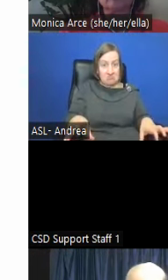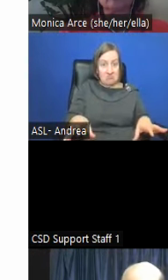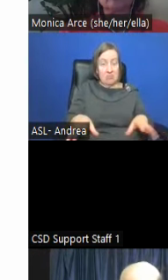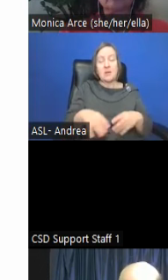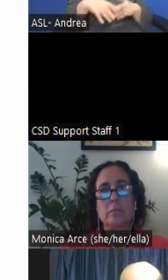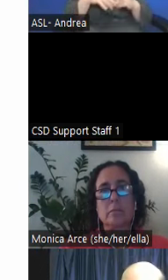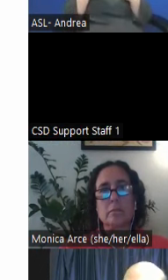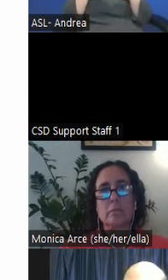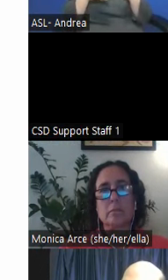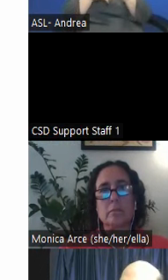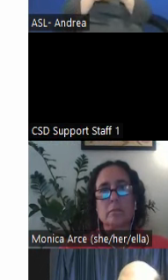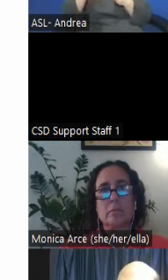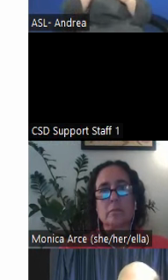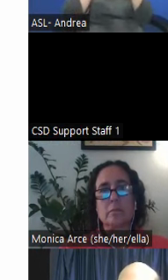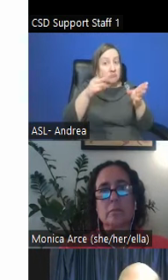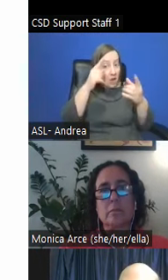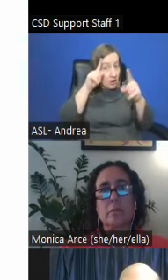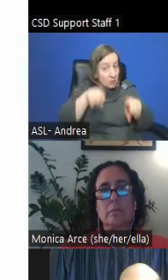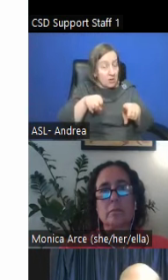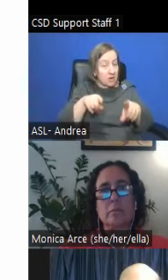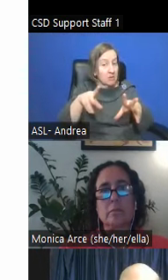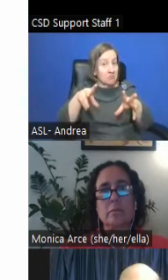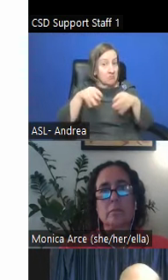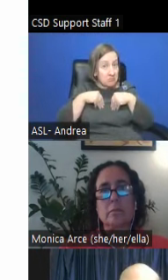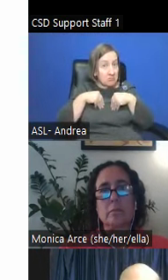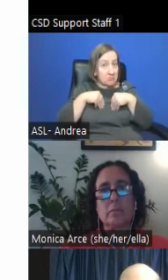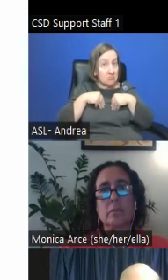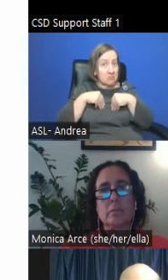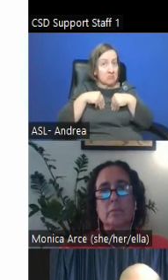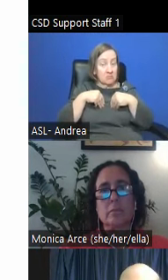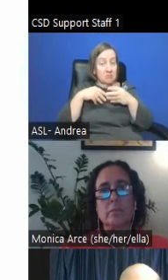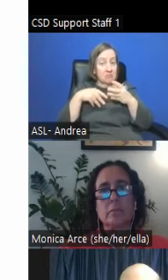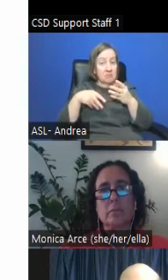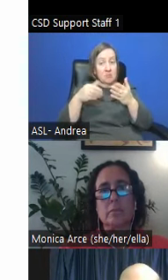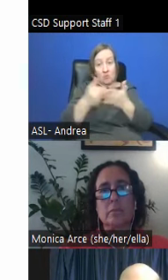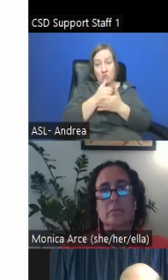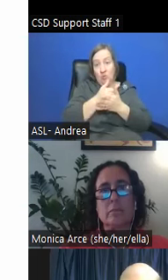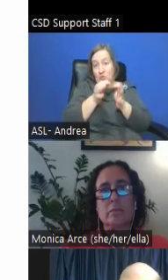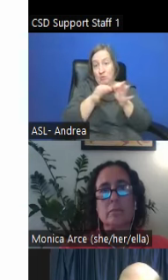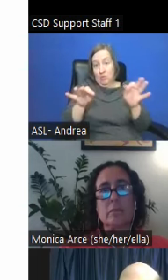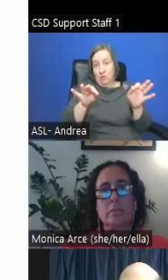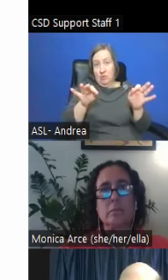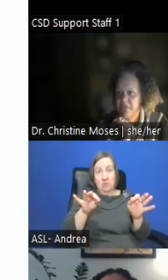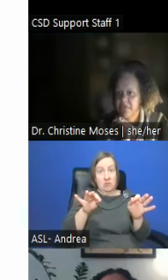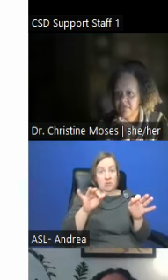Is there general agreement to changing to adding any in number 4?